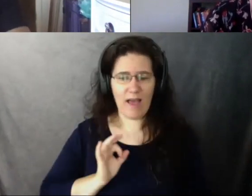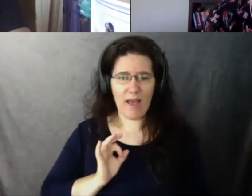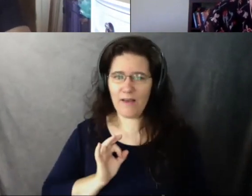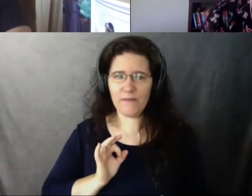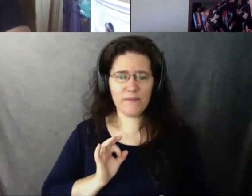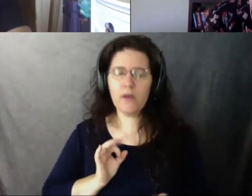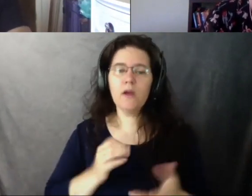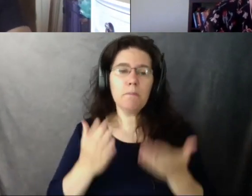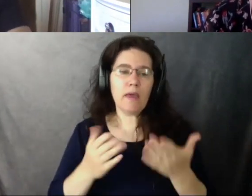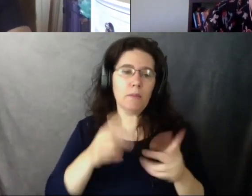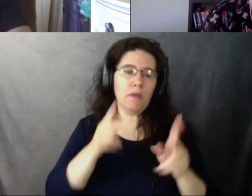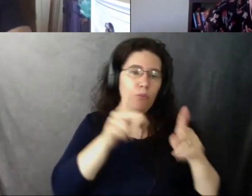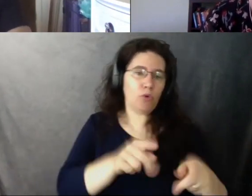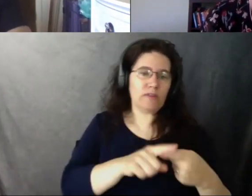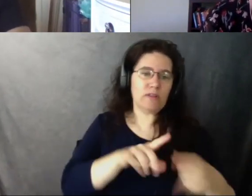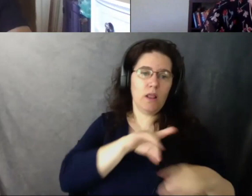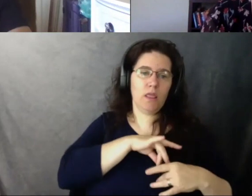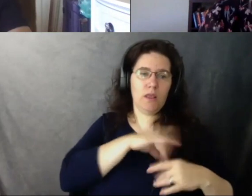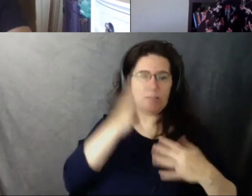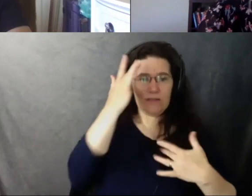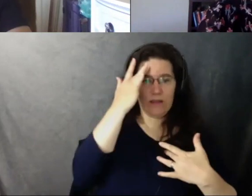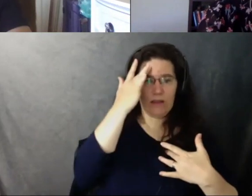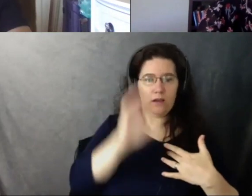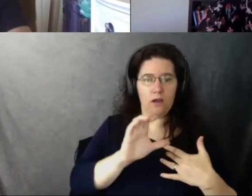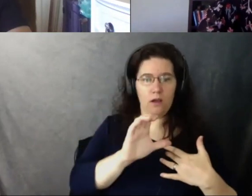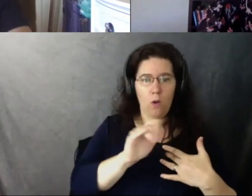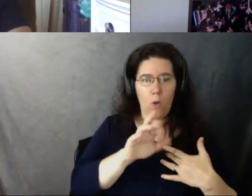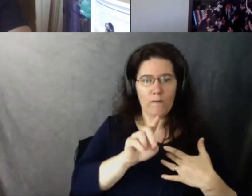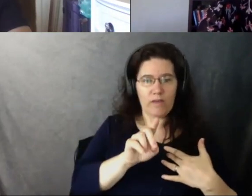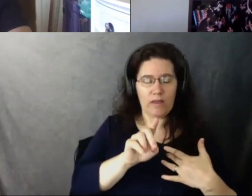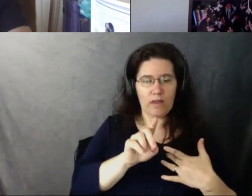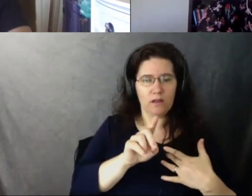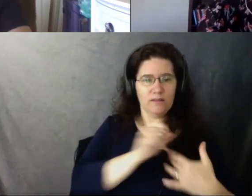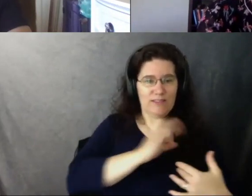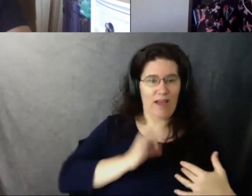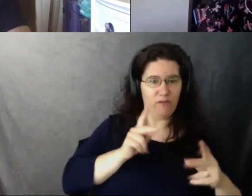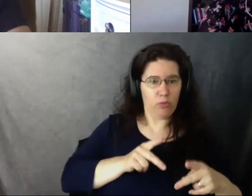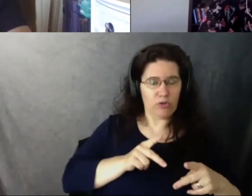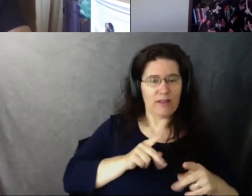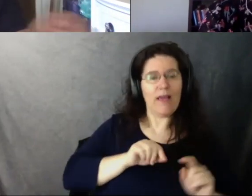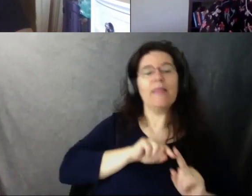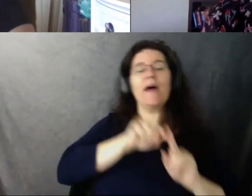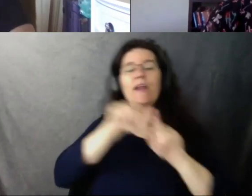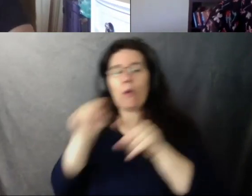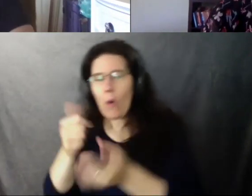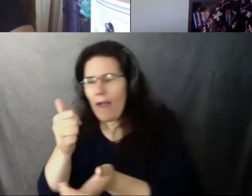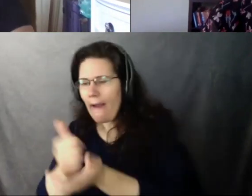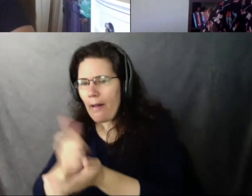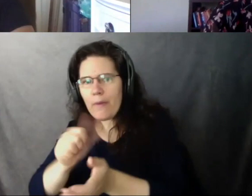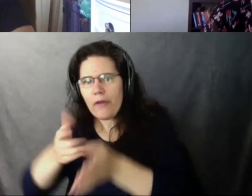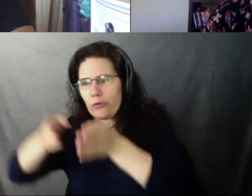already infected with COVID might also be attending and supporting someone who is not. And so the